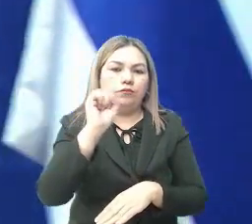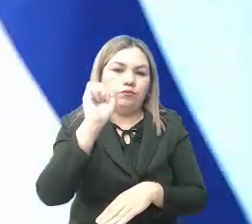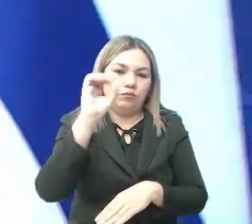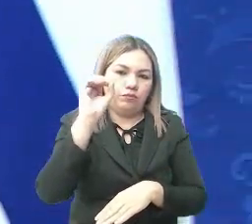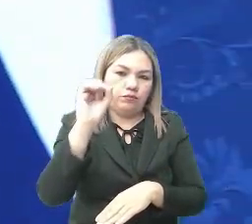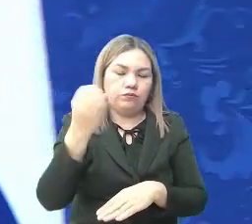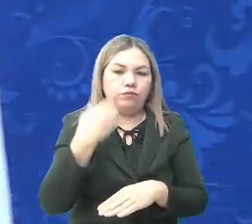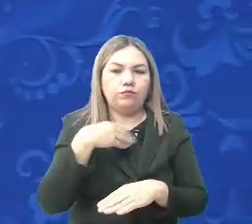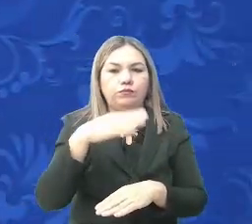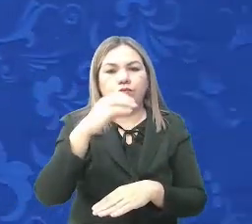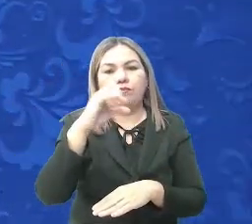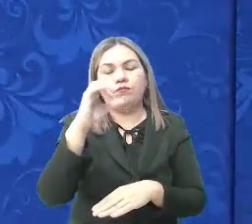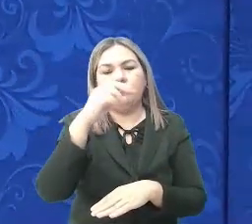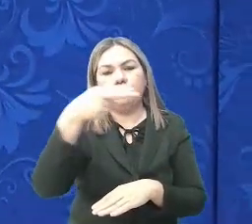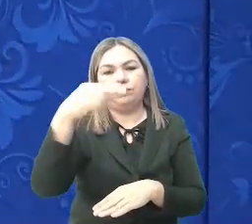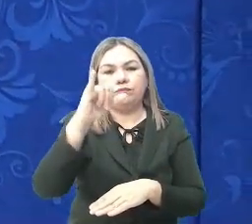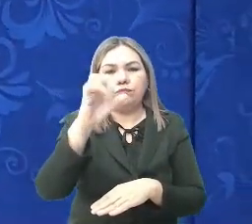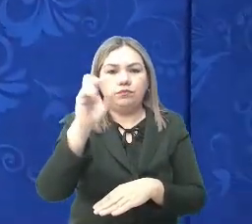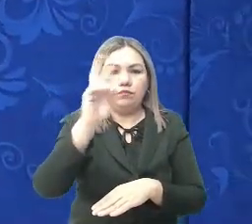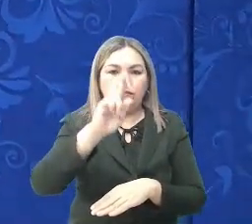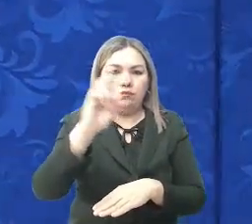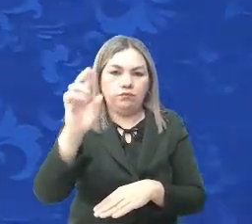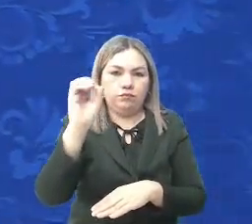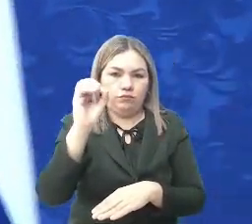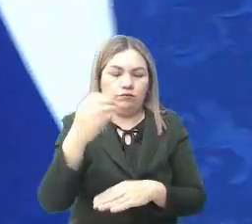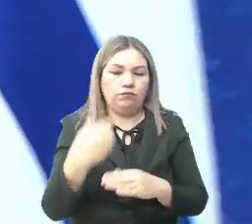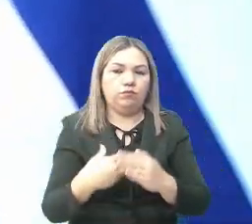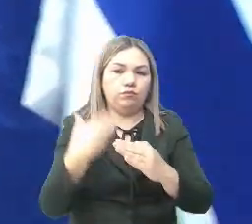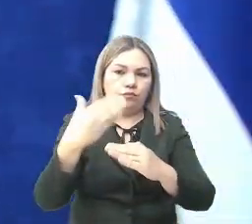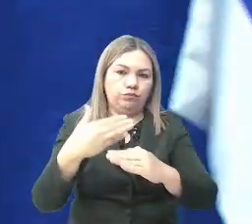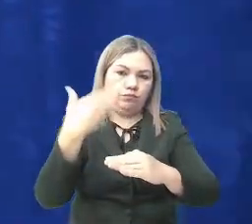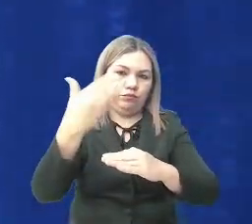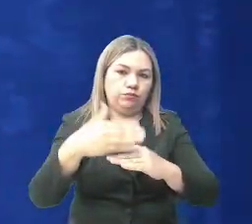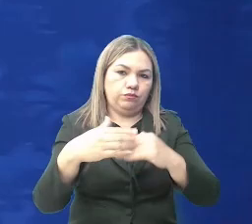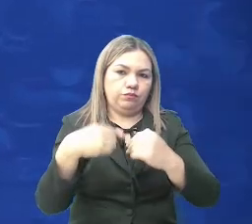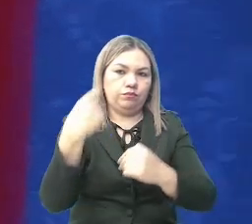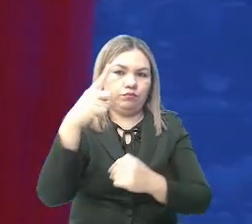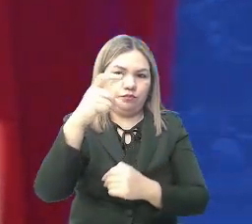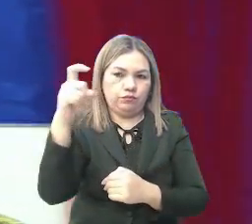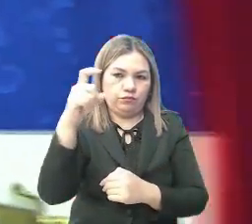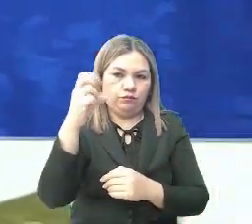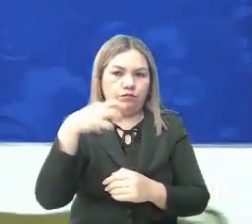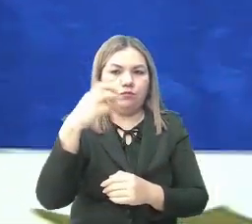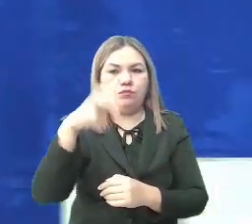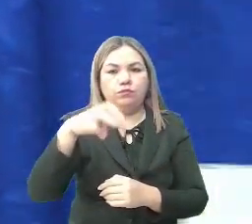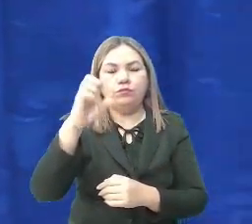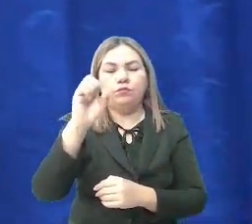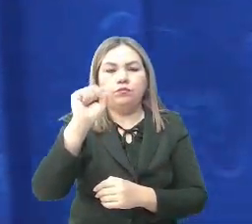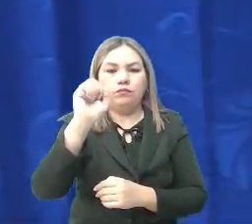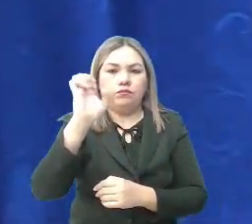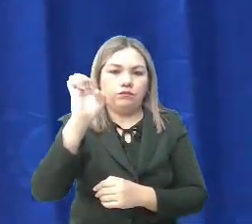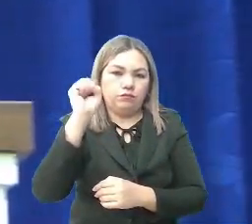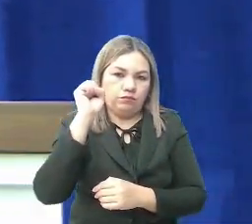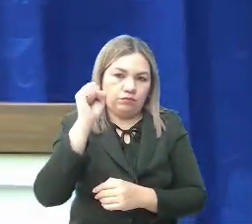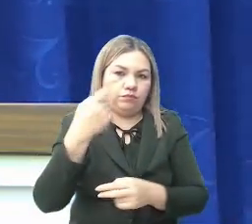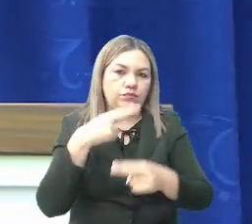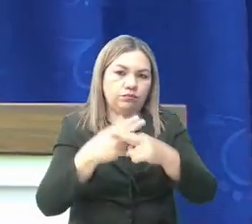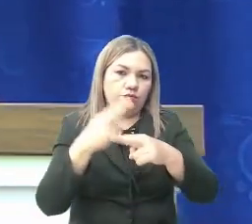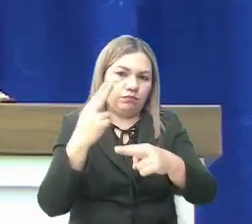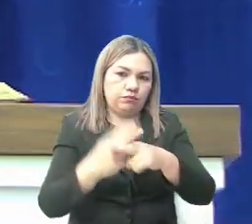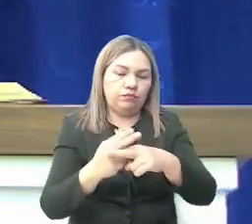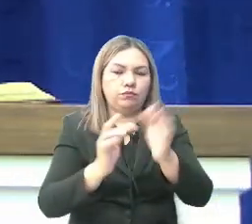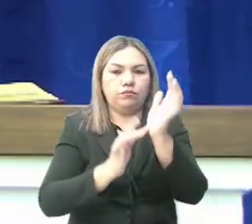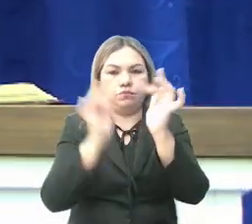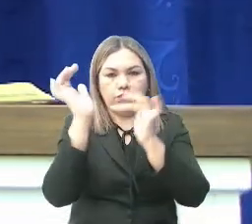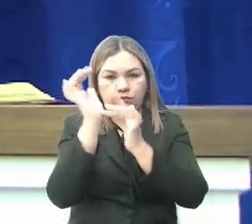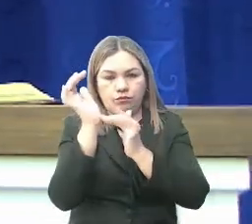and may your people go forward for the next 7 months. In the name of Jesus, Lord, we believe that